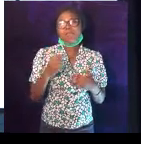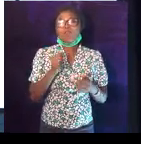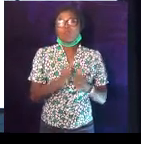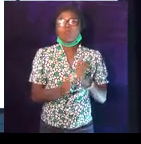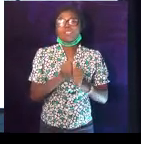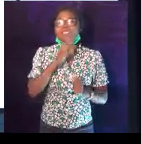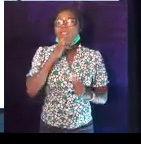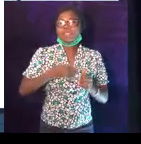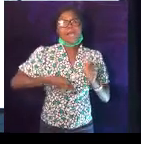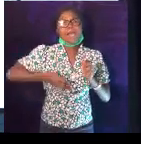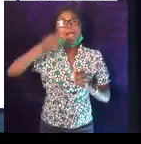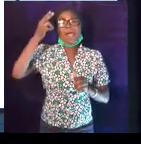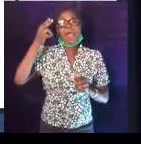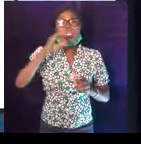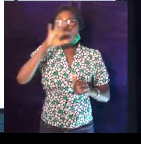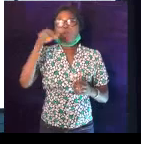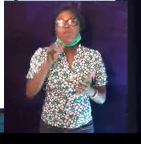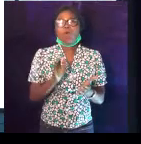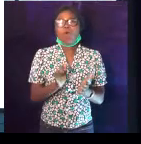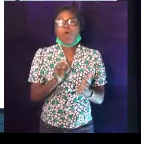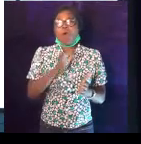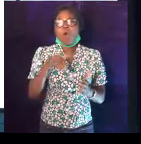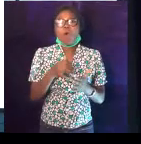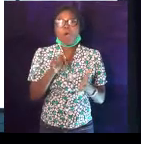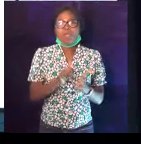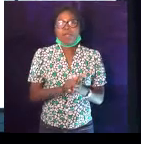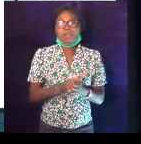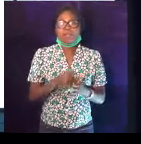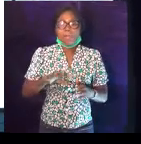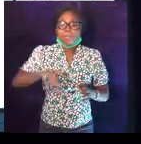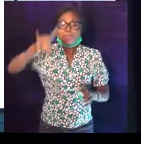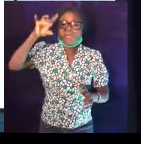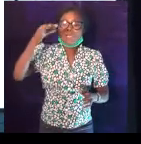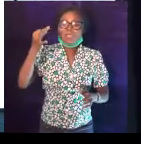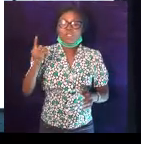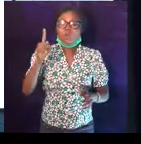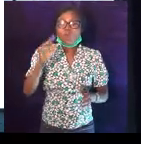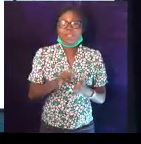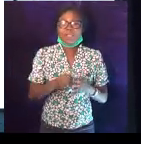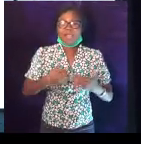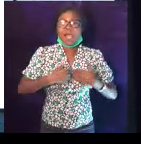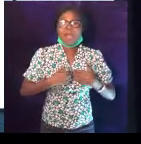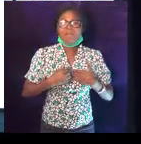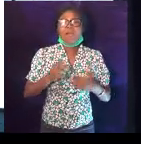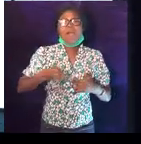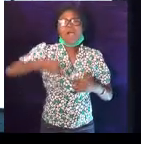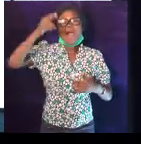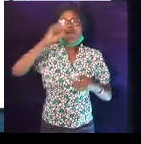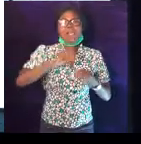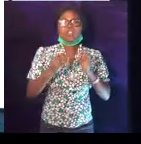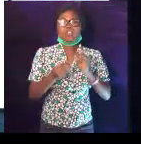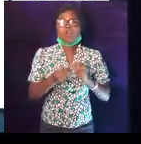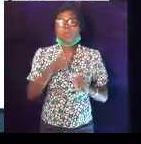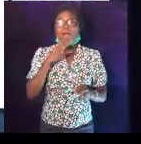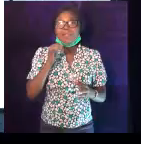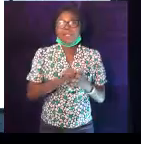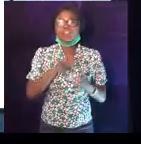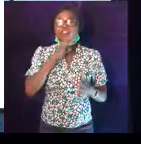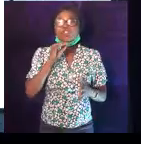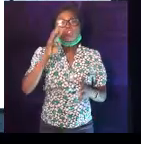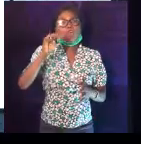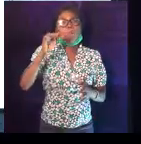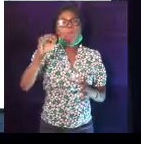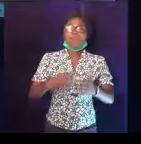of all these. So it's very easy. Look at the pictogram, pick the one that has the highest number of images, and that is your mode for